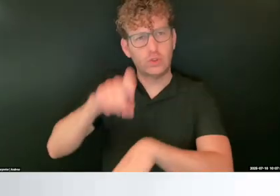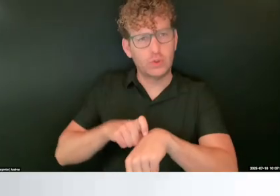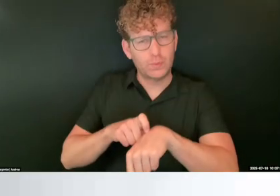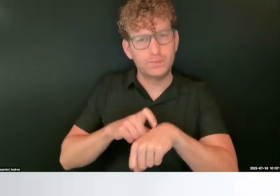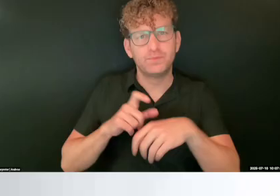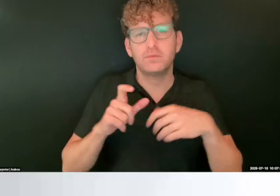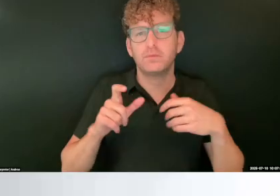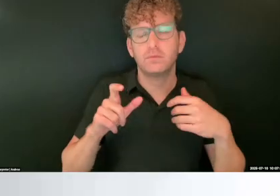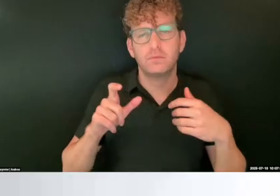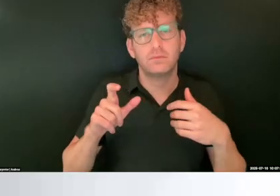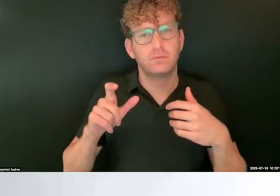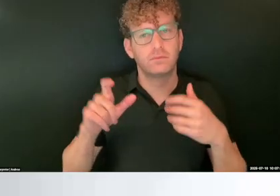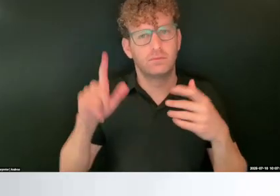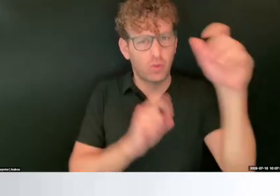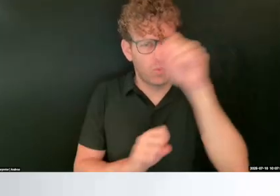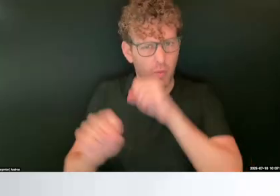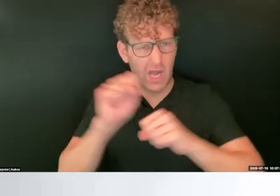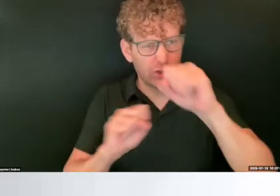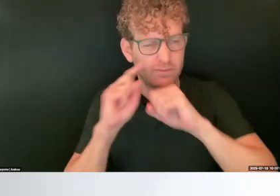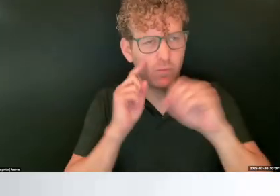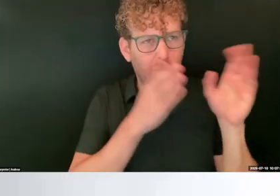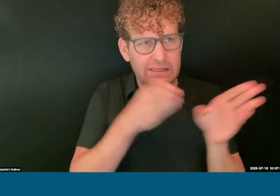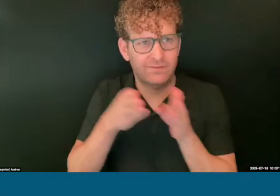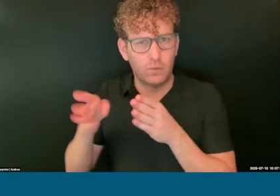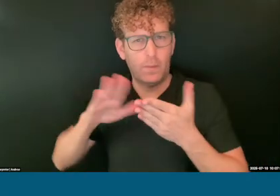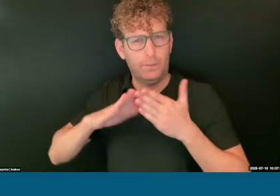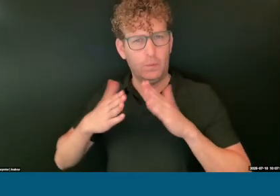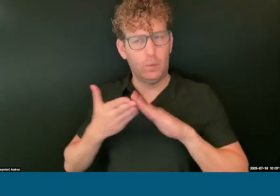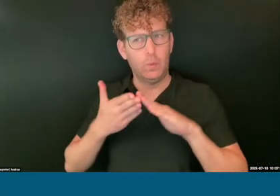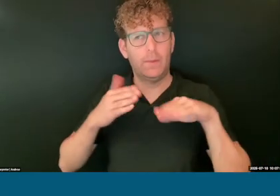community mobility incentive projects.